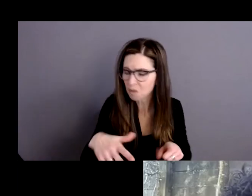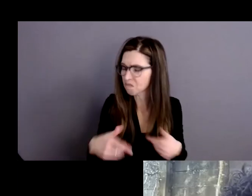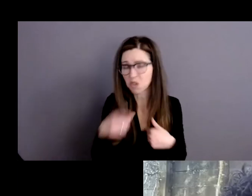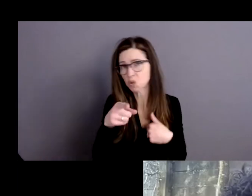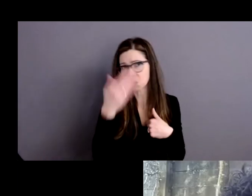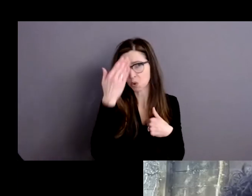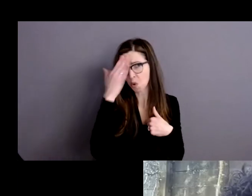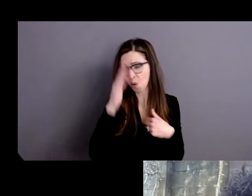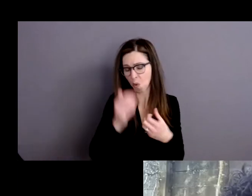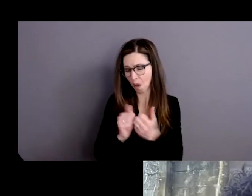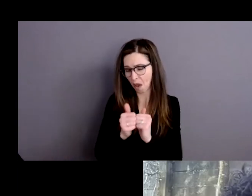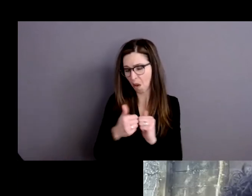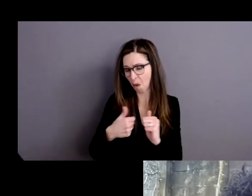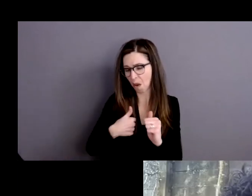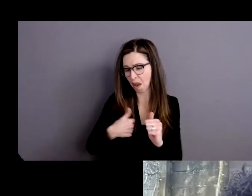high